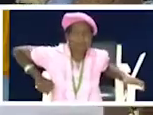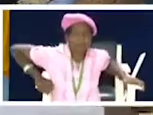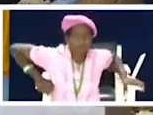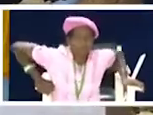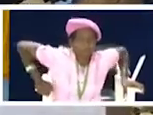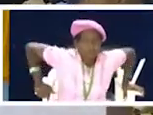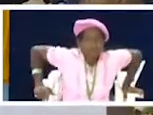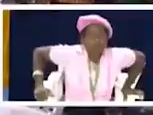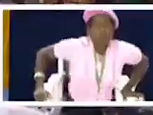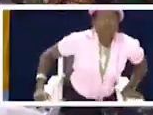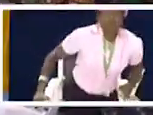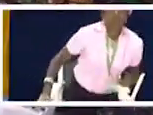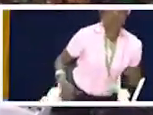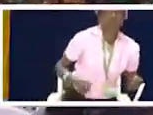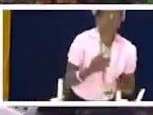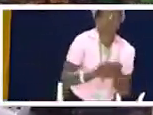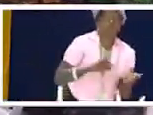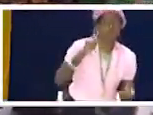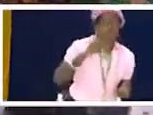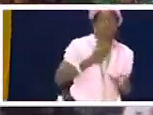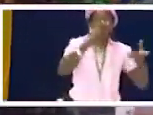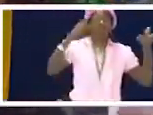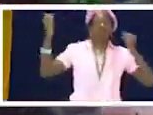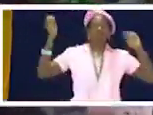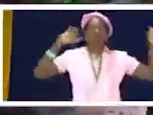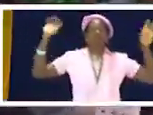someone shout hallelujah.